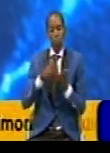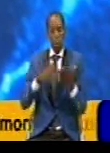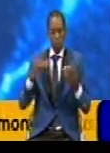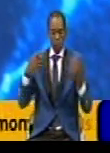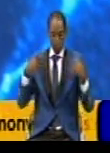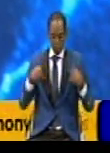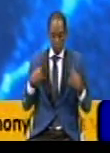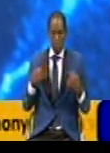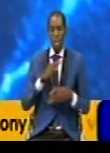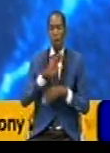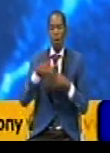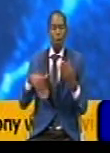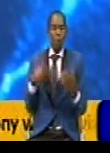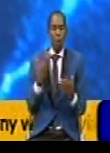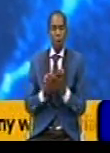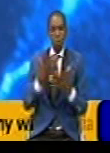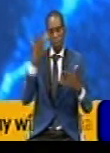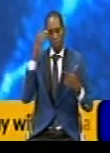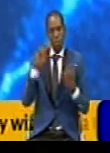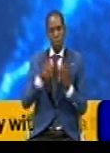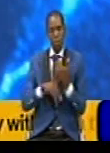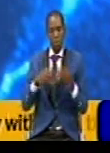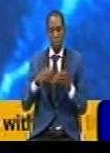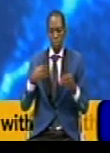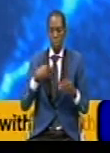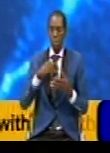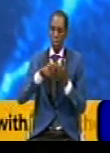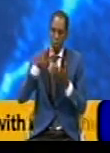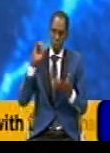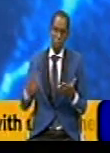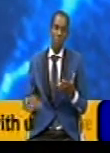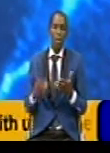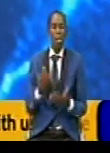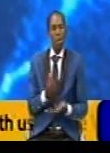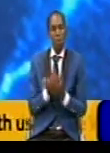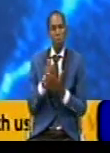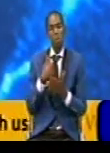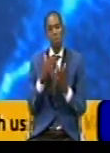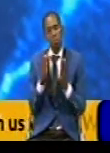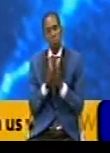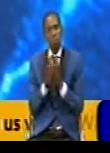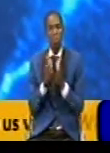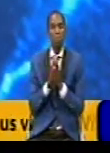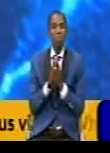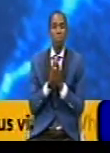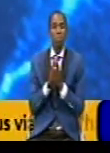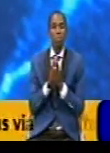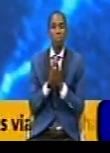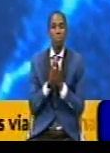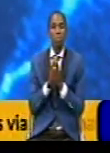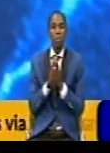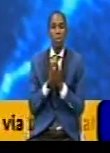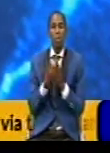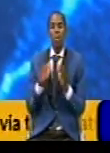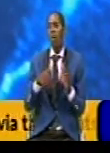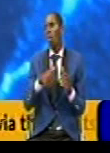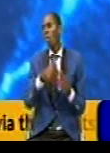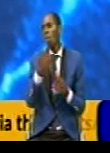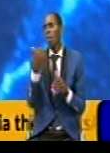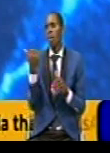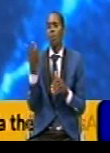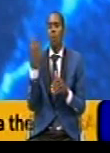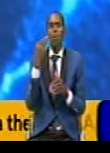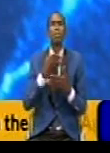I prayed, "Every part of me overhaul. Every sickness in me, internally and externally, Father, overhaul, remove, help